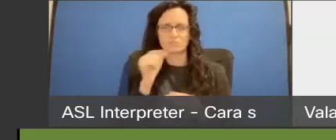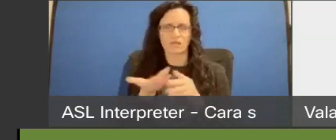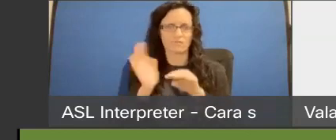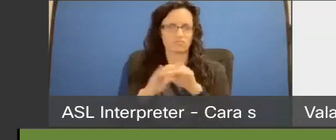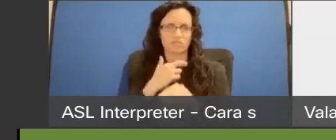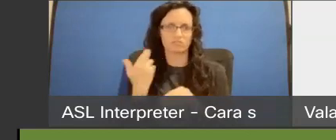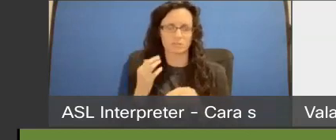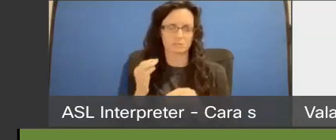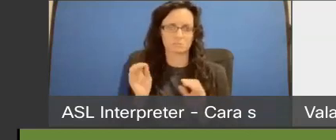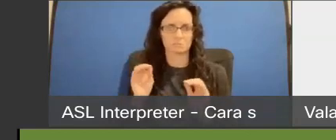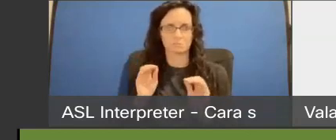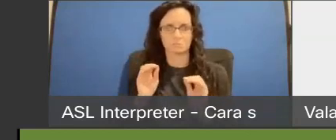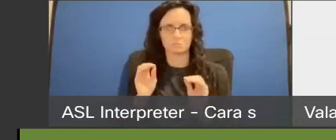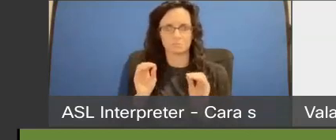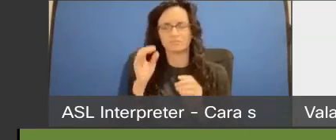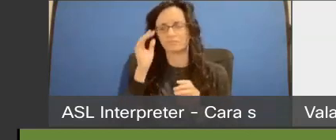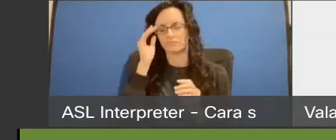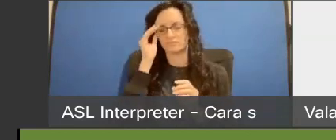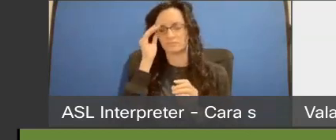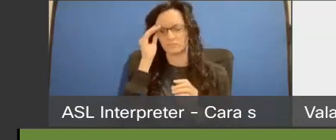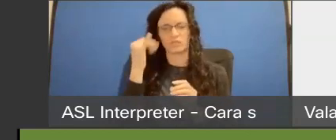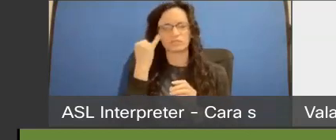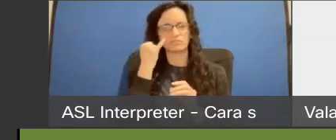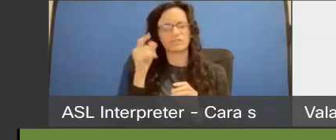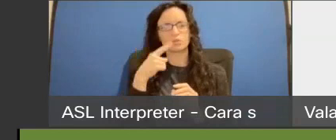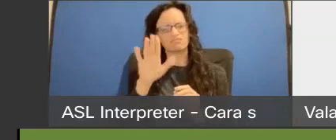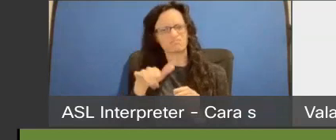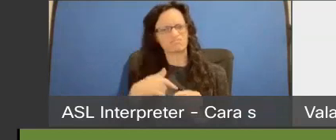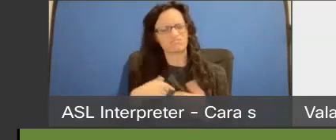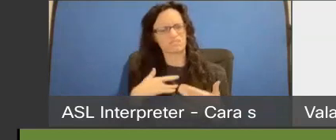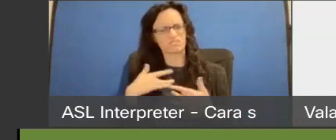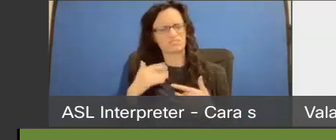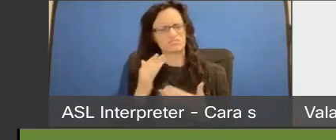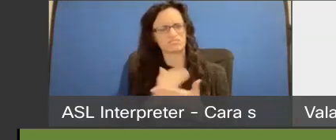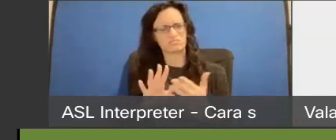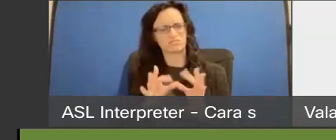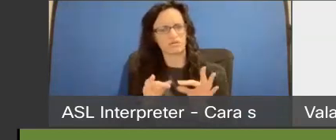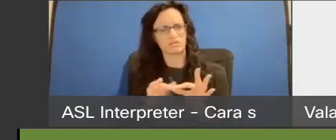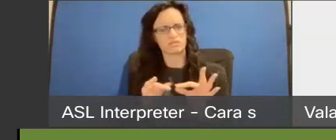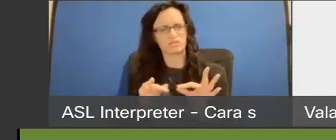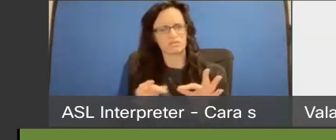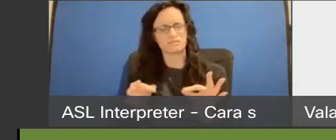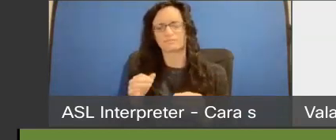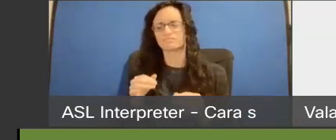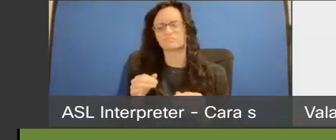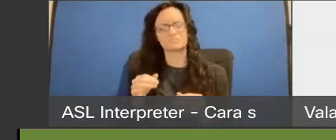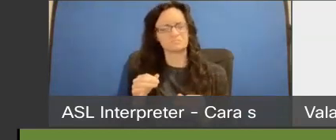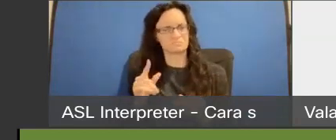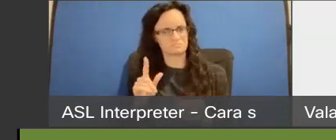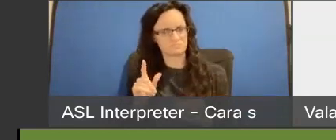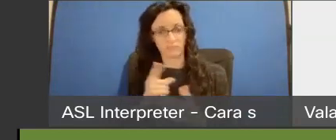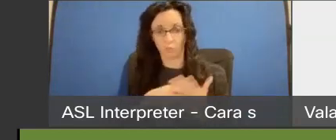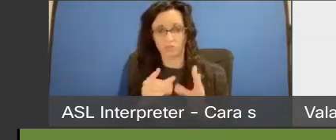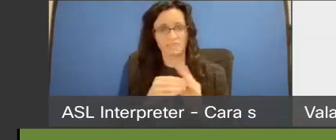simplest level, let's imagine you say to somebody, I'm concerned about some of the stuff you've been talking about. And I got to ask you, based on what you've been